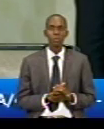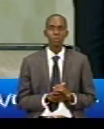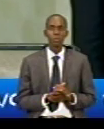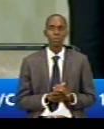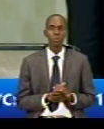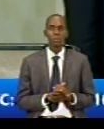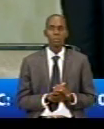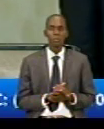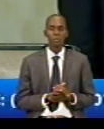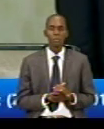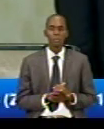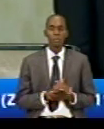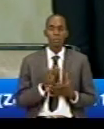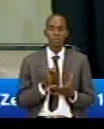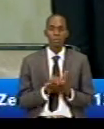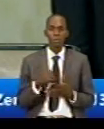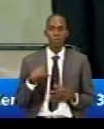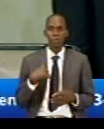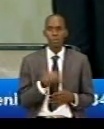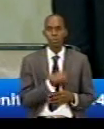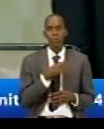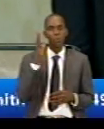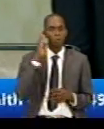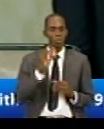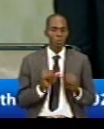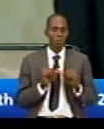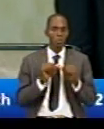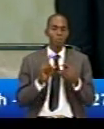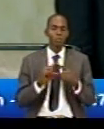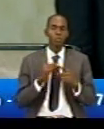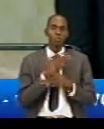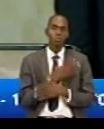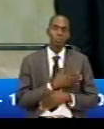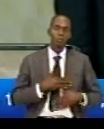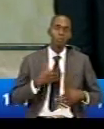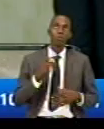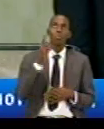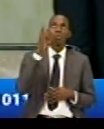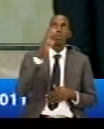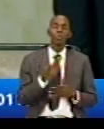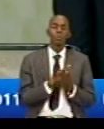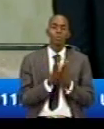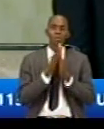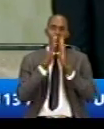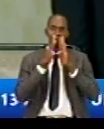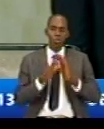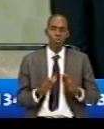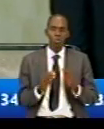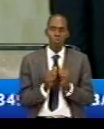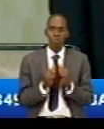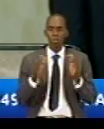We continue to enjoy God's peace without any interruption.